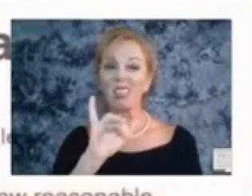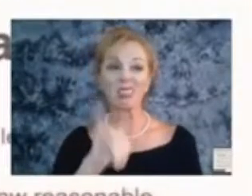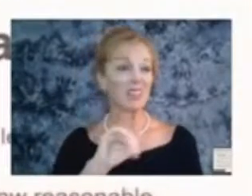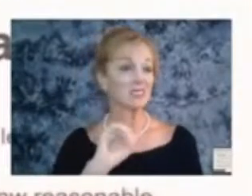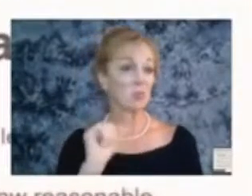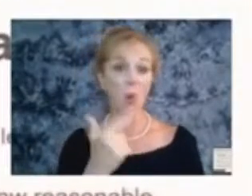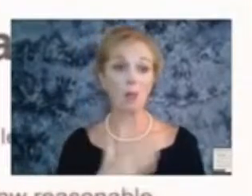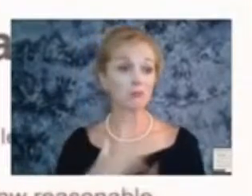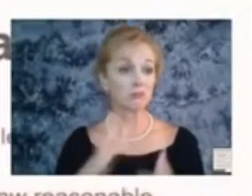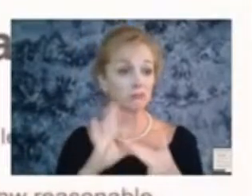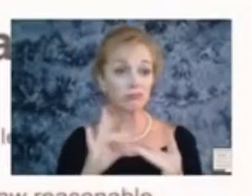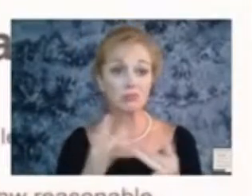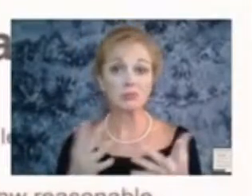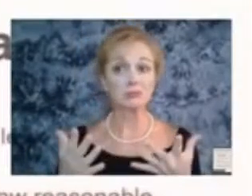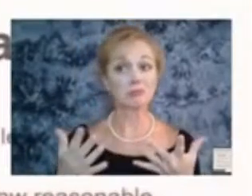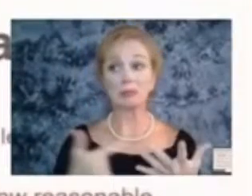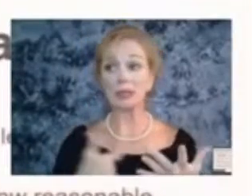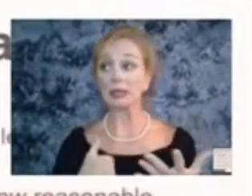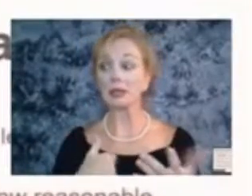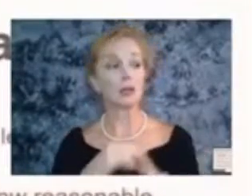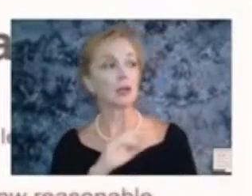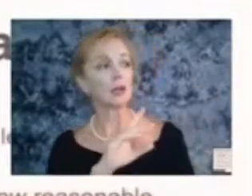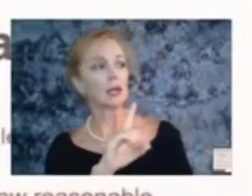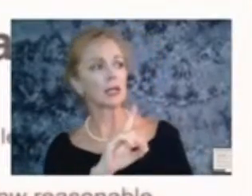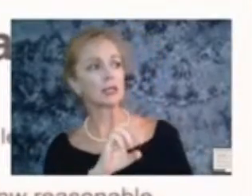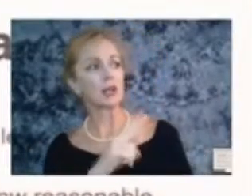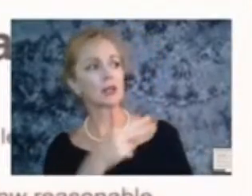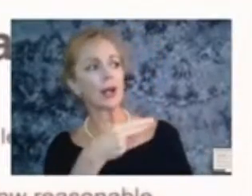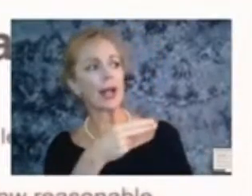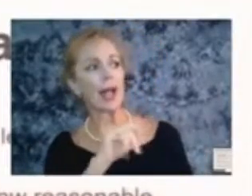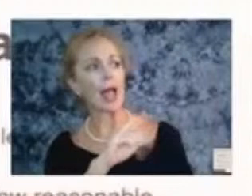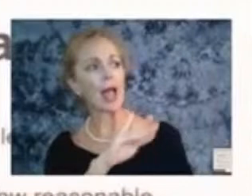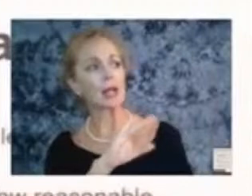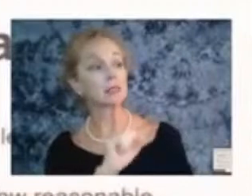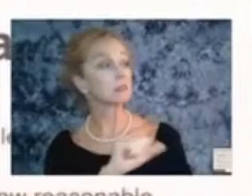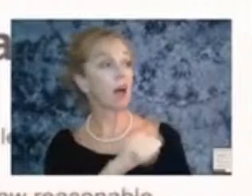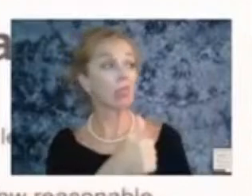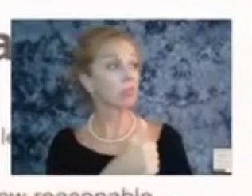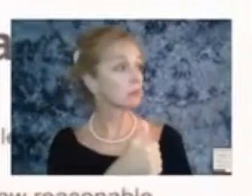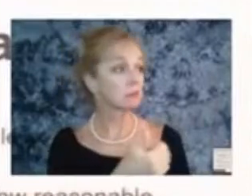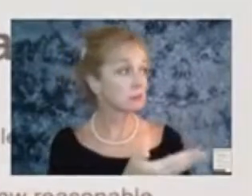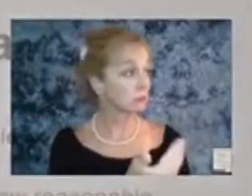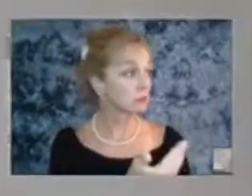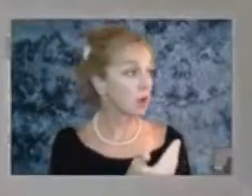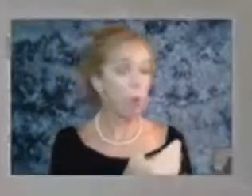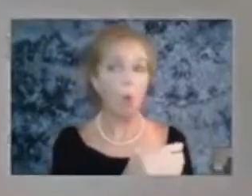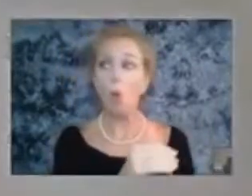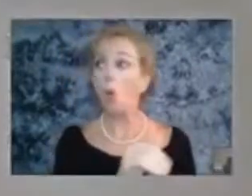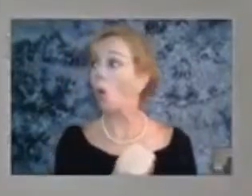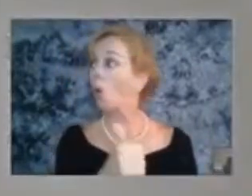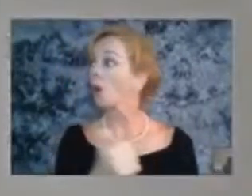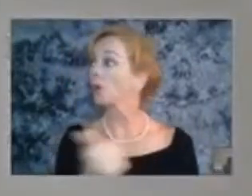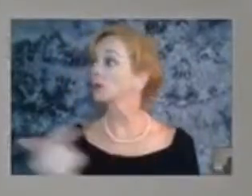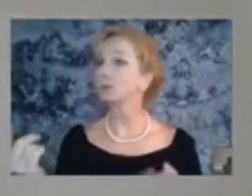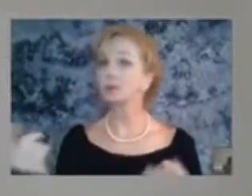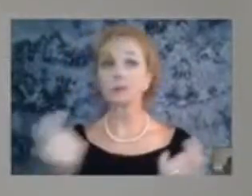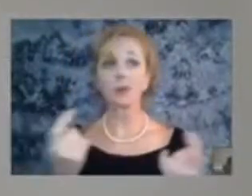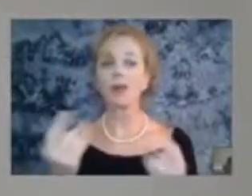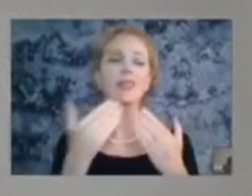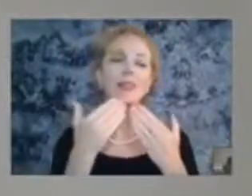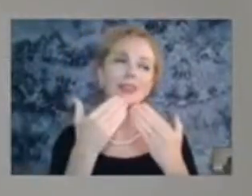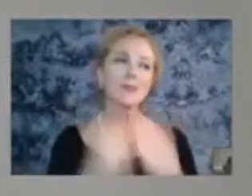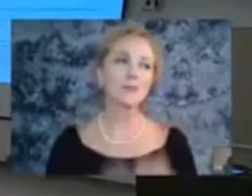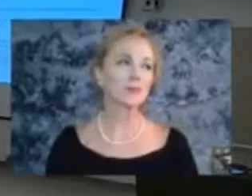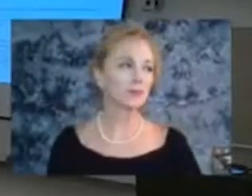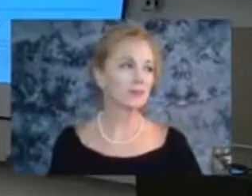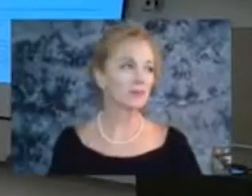Dr. Hayes, is there anything that you'd like to add, or is there an opportunity for questions at this time? All right. Thank you. Okay,